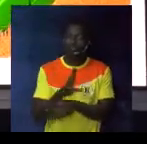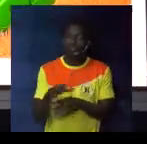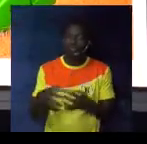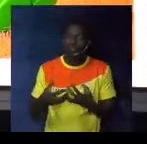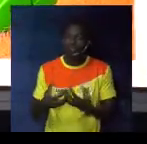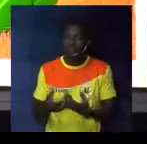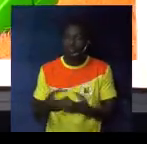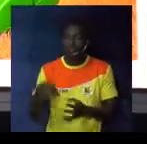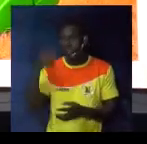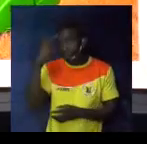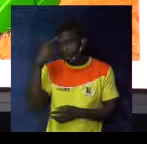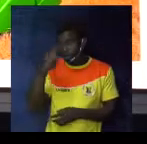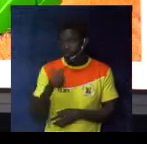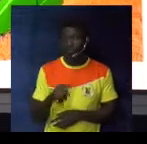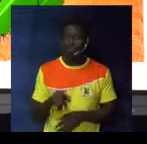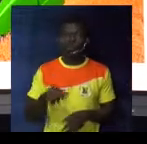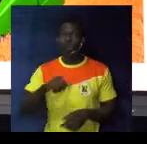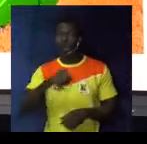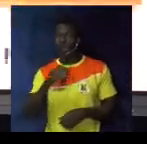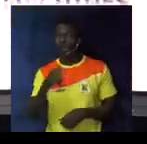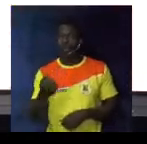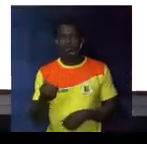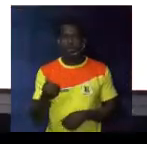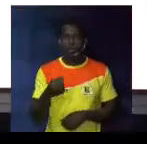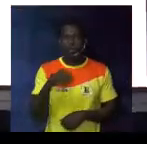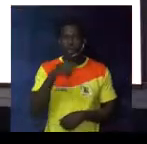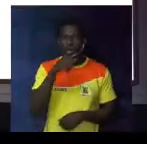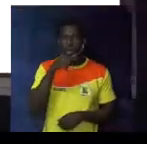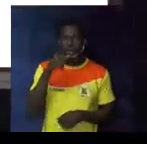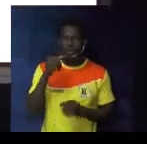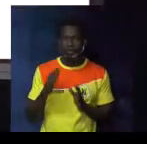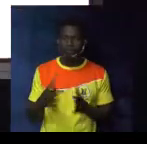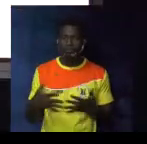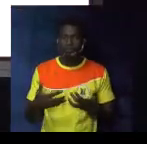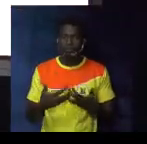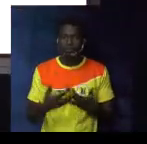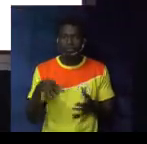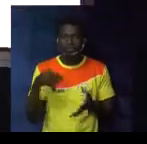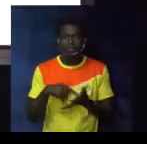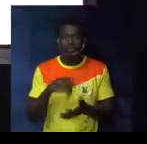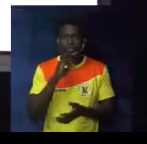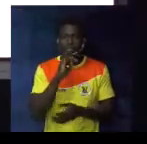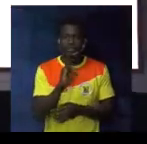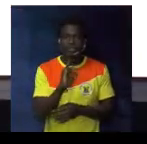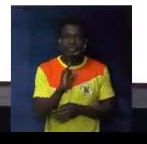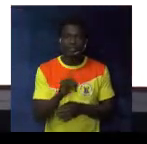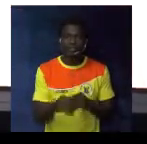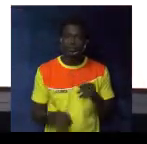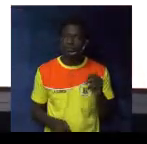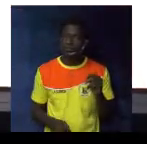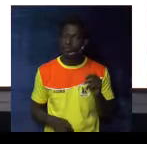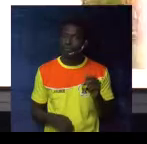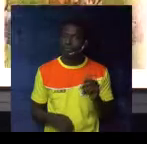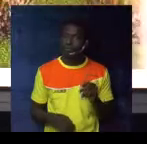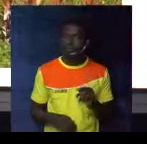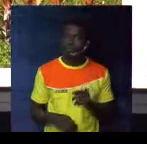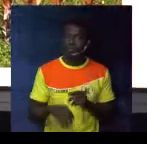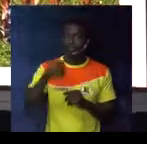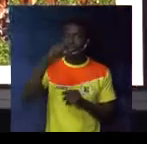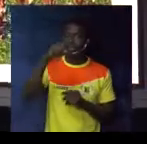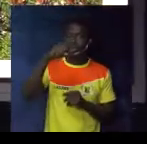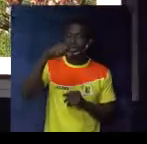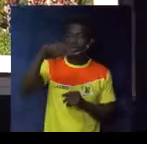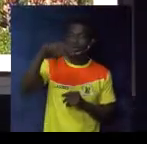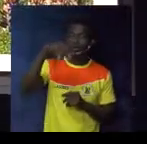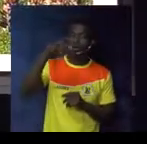work we use harvester for. Let's look at another agricultural machine, and this is The third